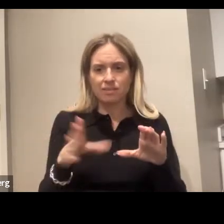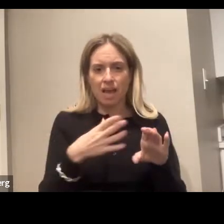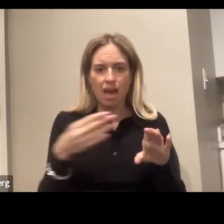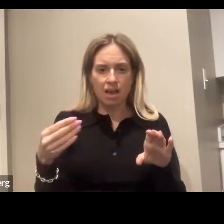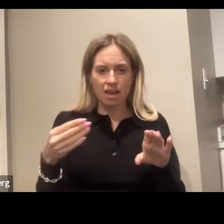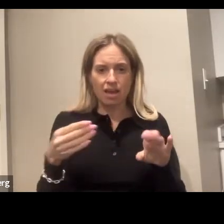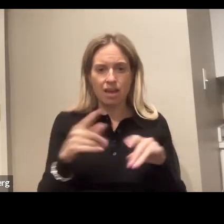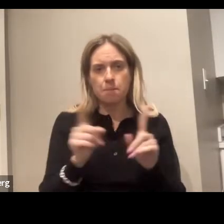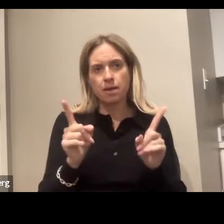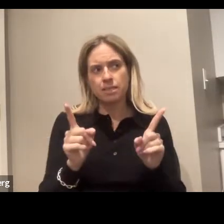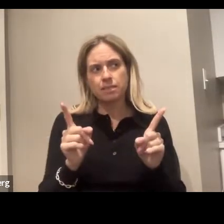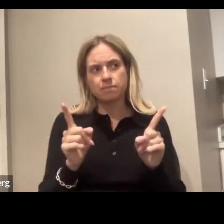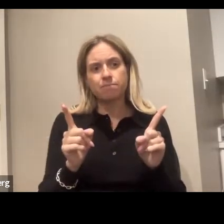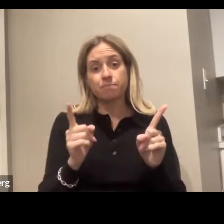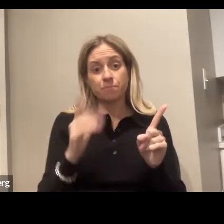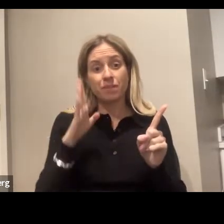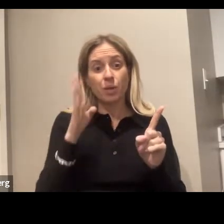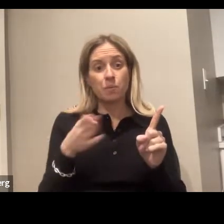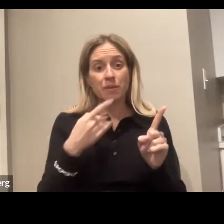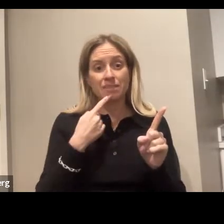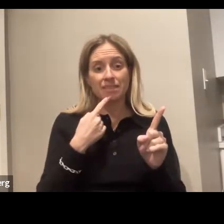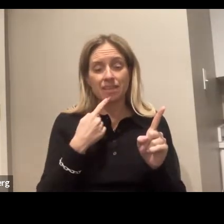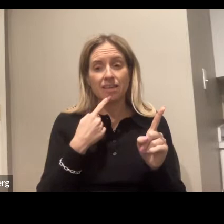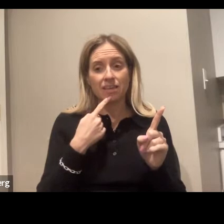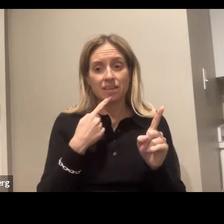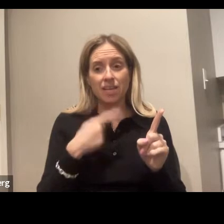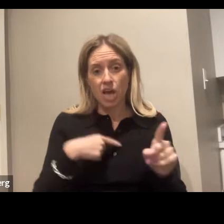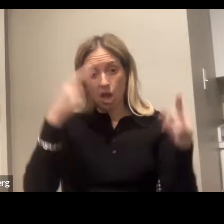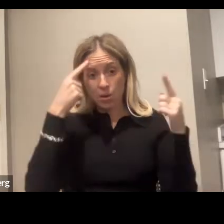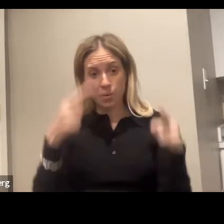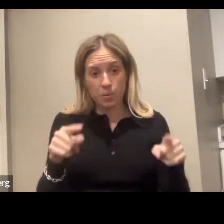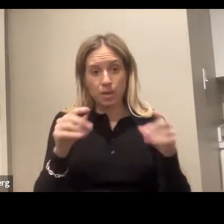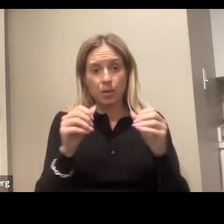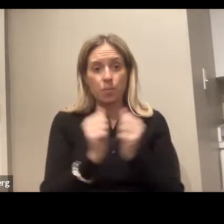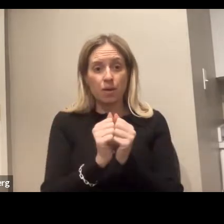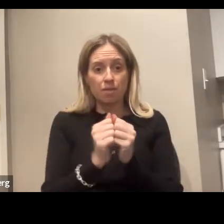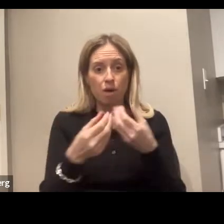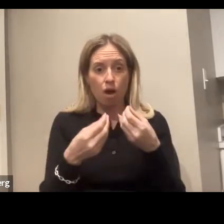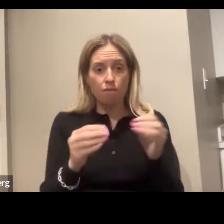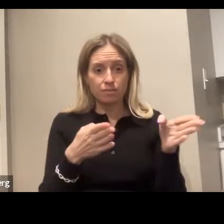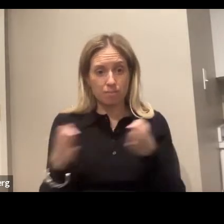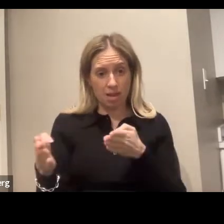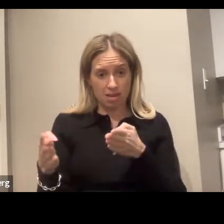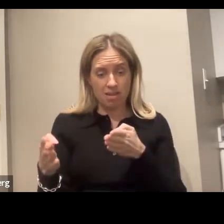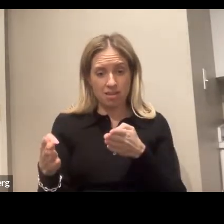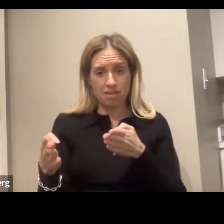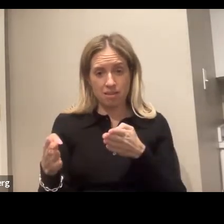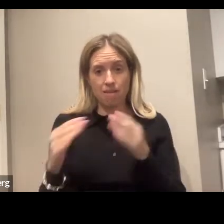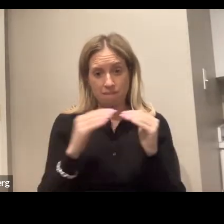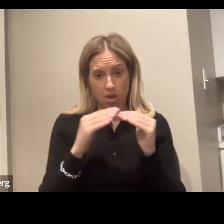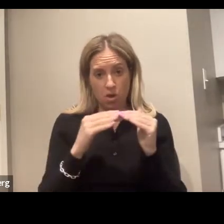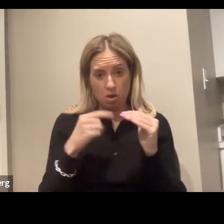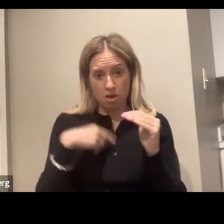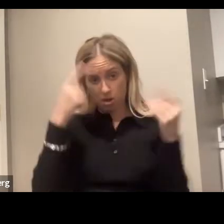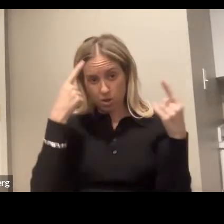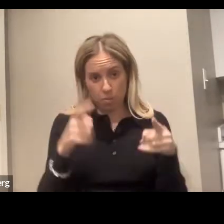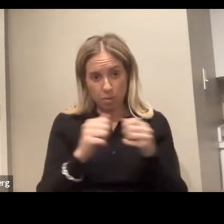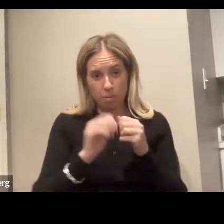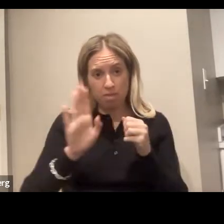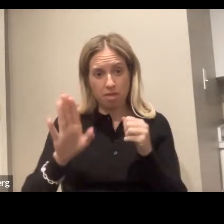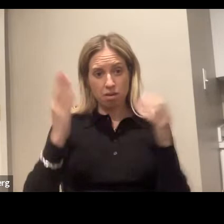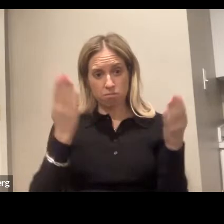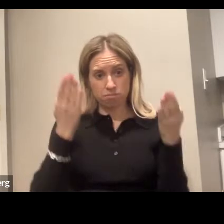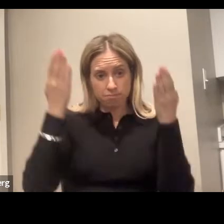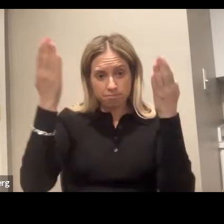But I mean, I will say I agree with the Office of Planning. That's fair with their recommendation.